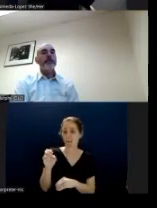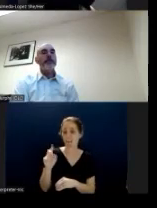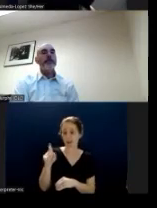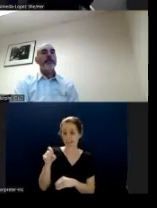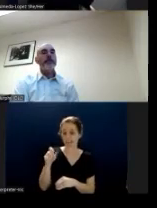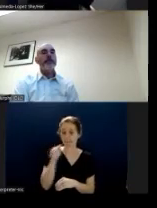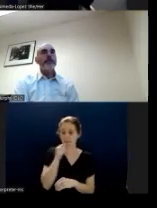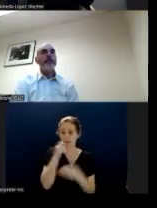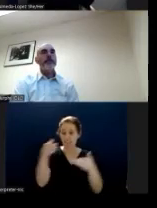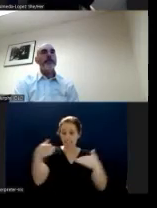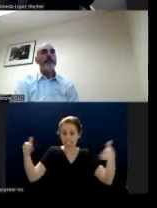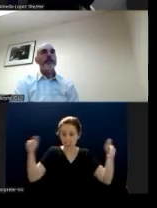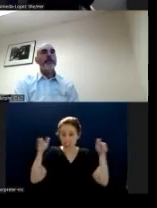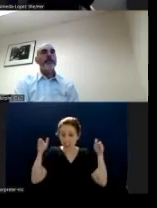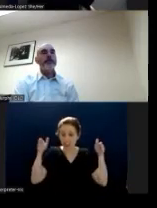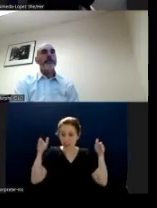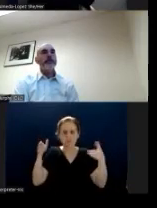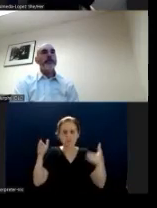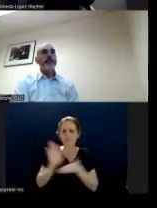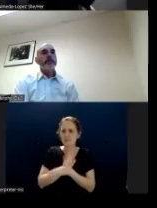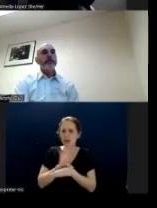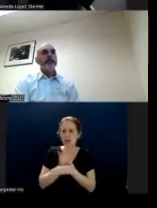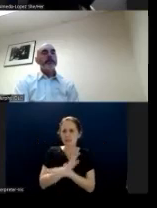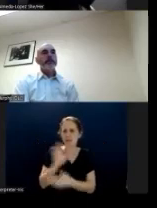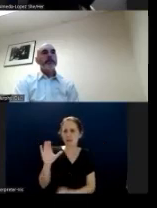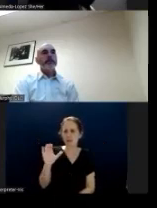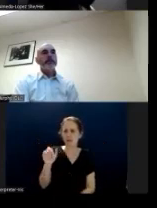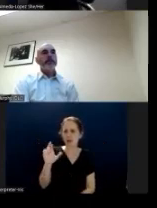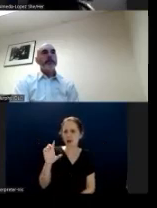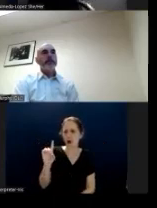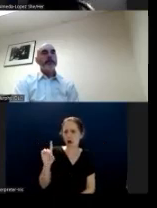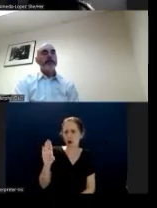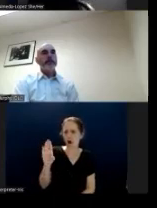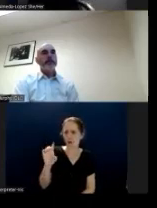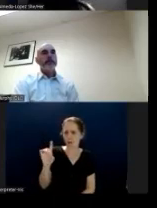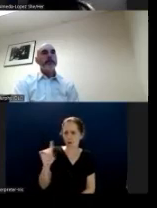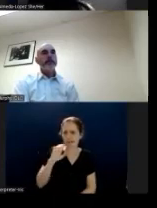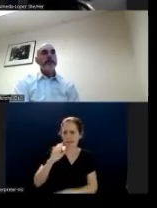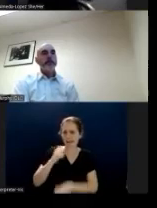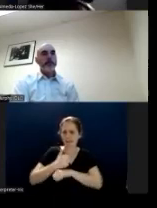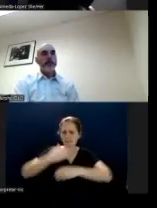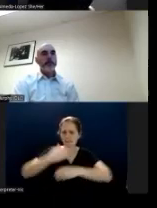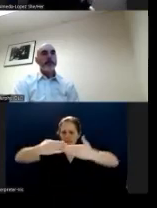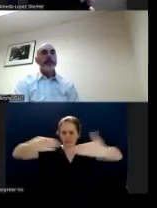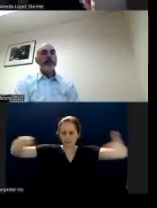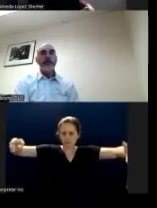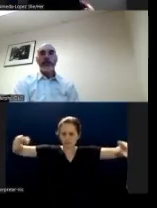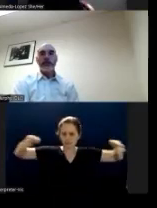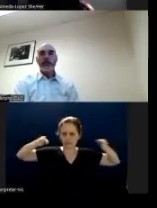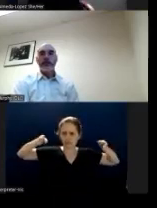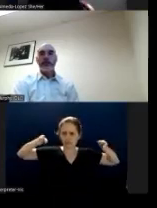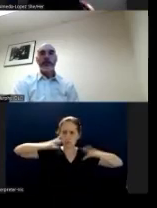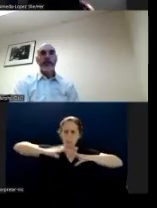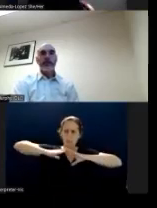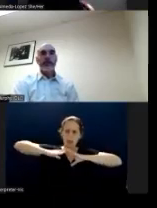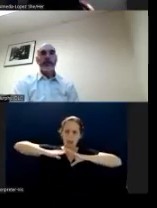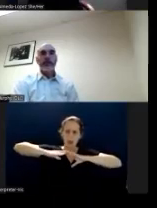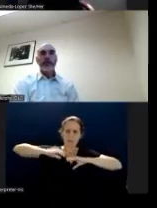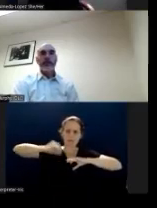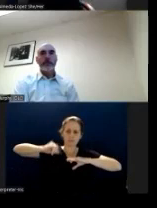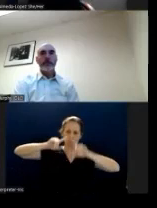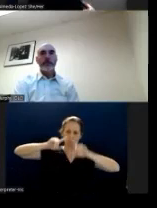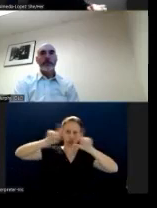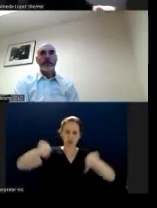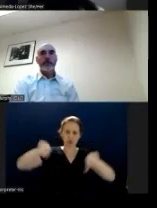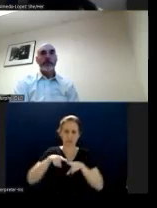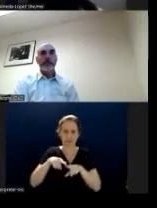it should have one, paper or cardboard can be used to kind of improvise and block off view of the screen for folks that shouldn't be seeing